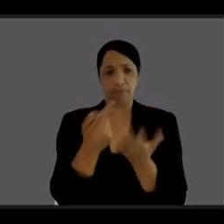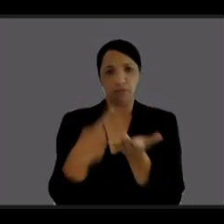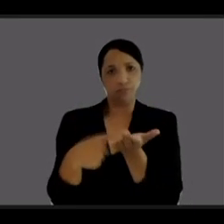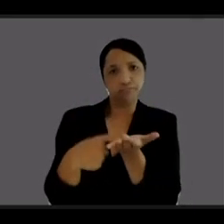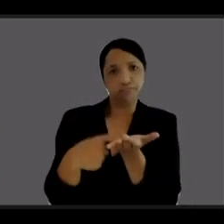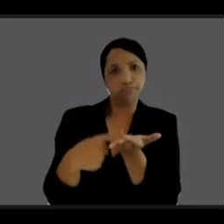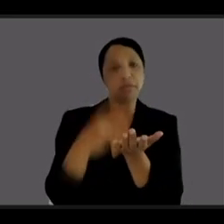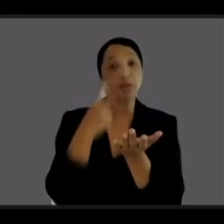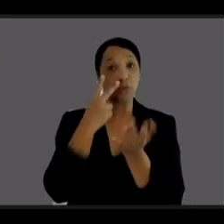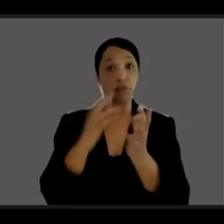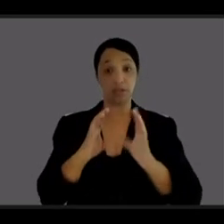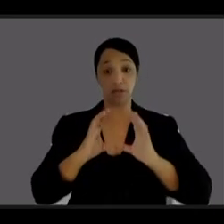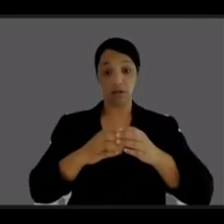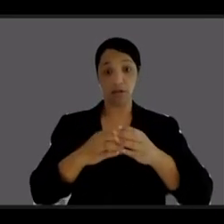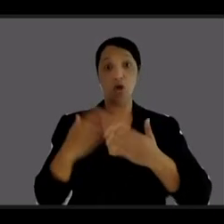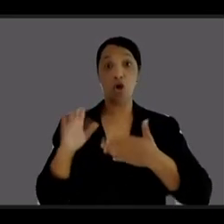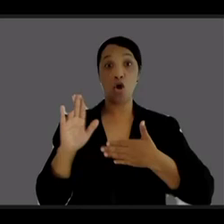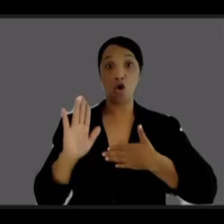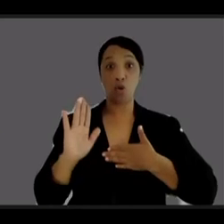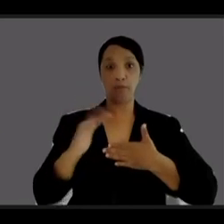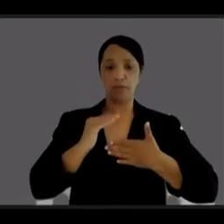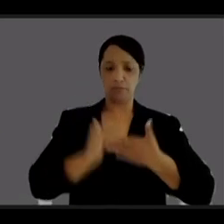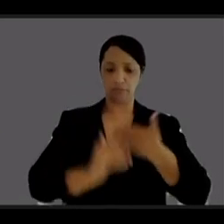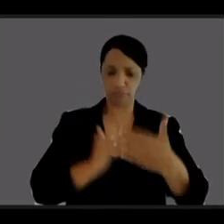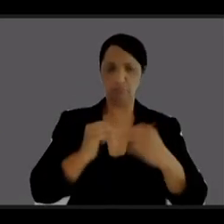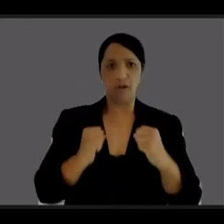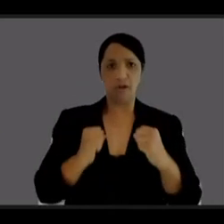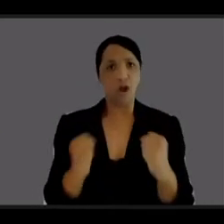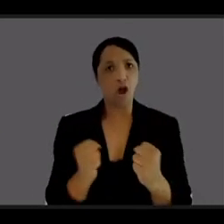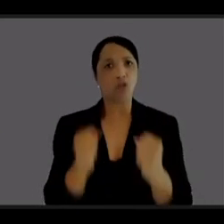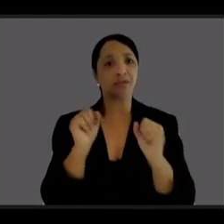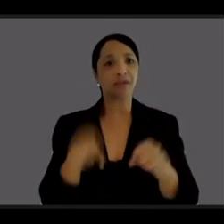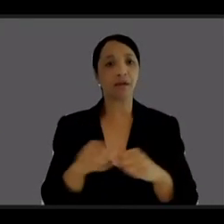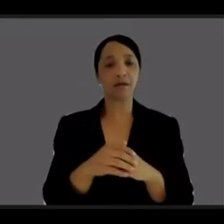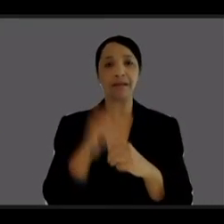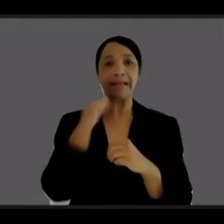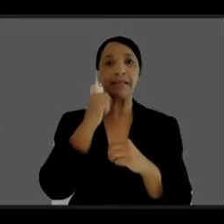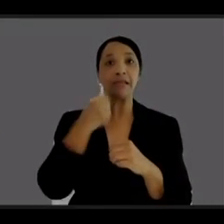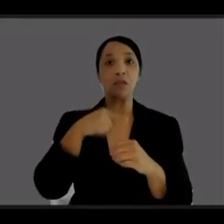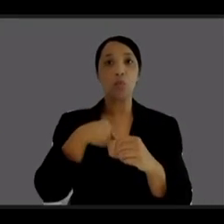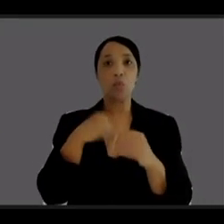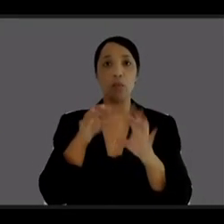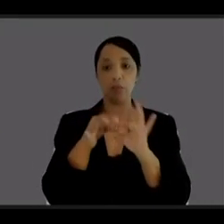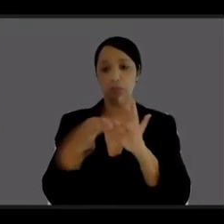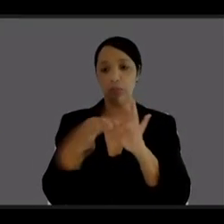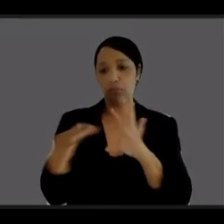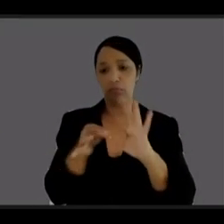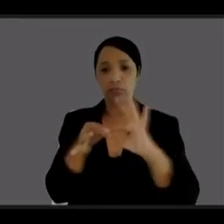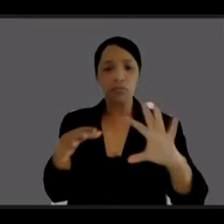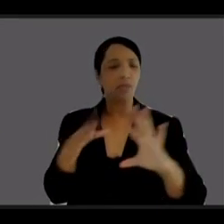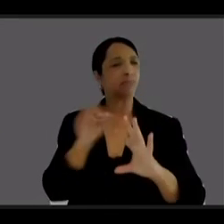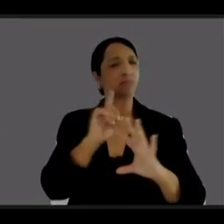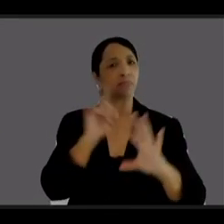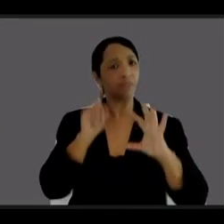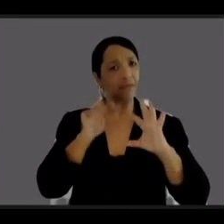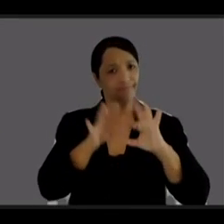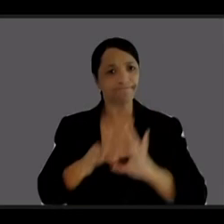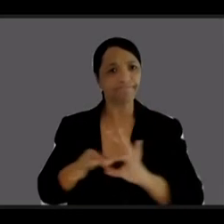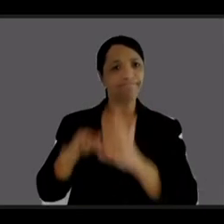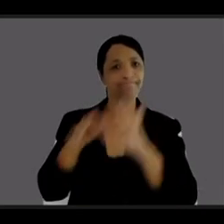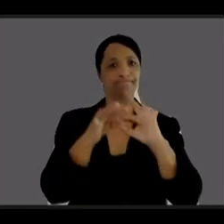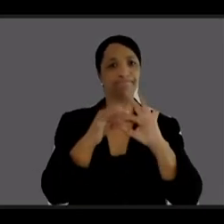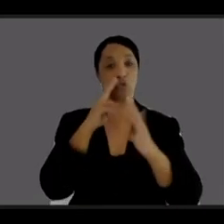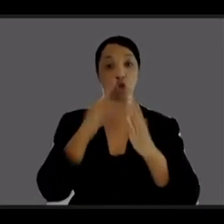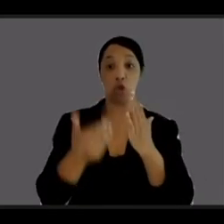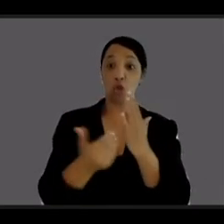up. We cannot afford another retreat into silos. We must work to prevent gaps from emerging on new digital technologies,